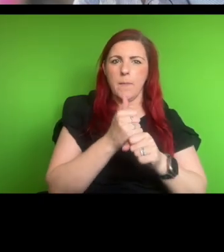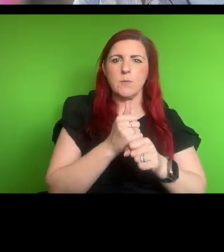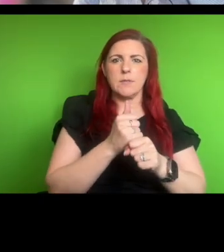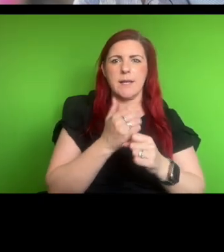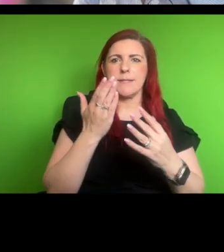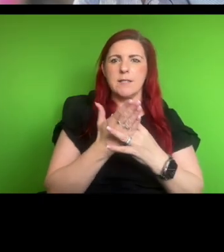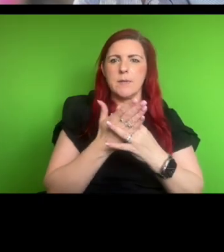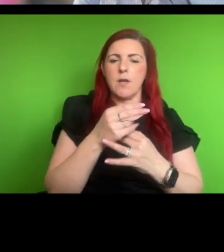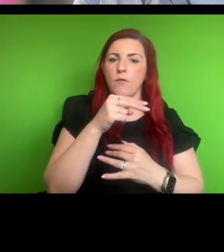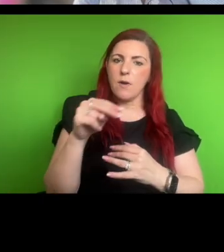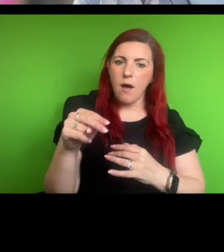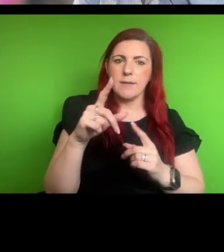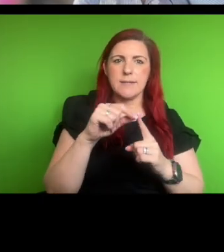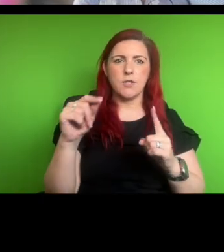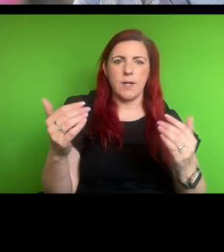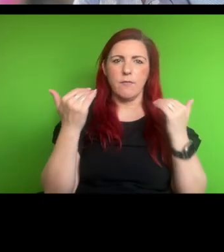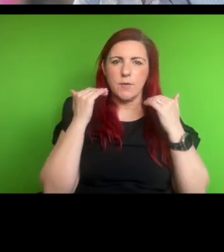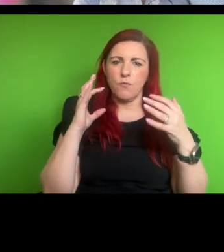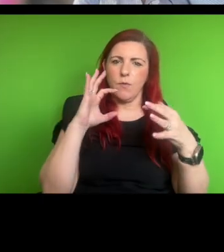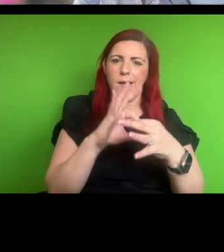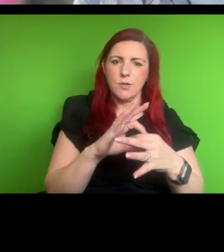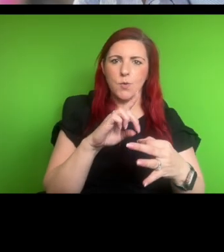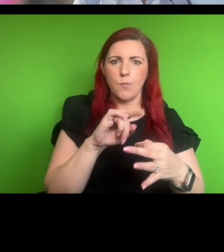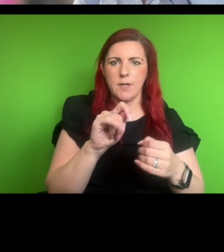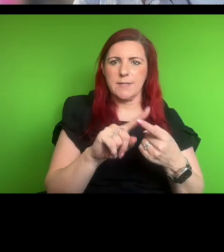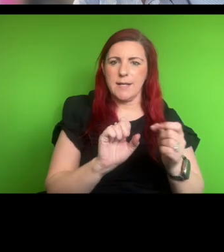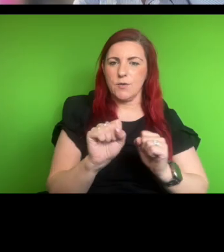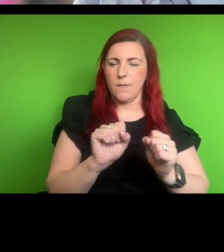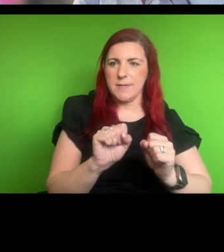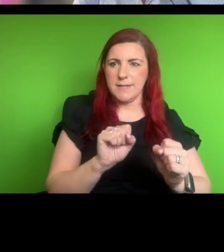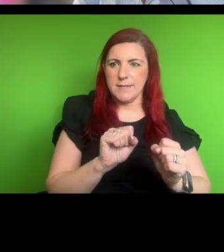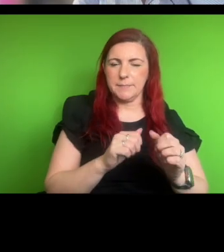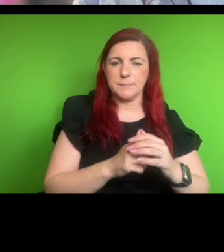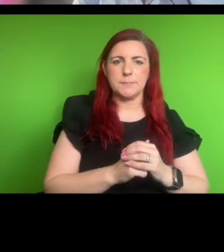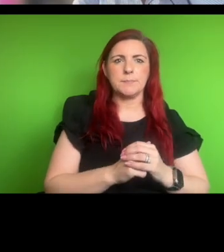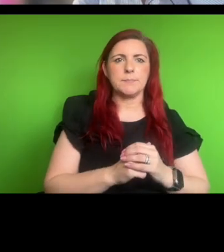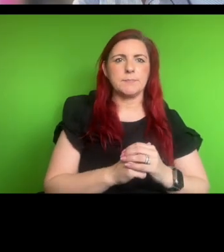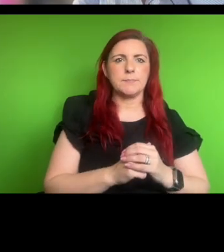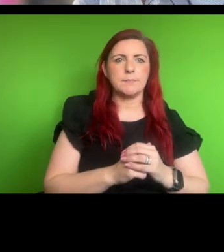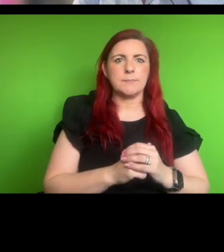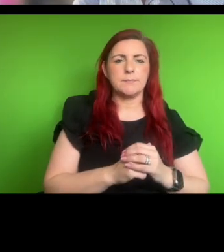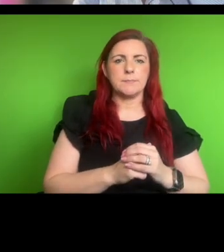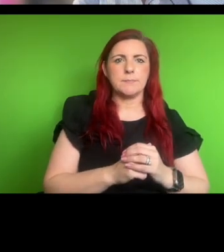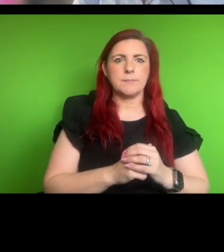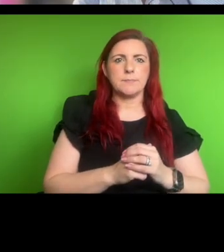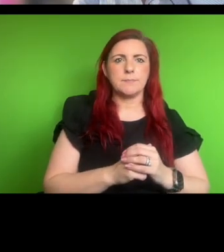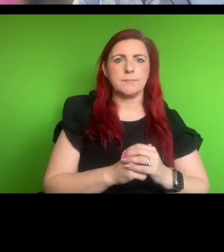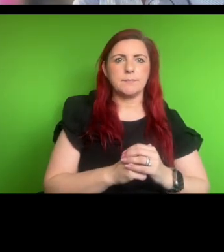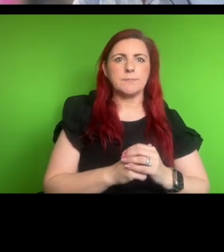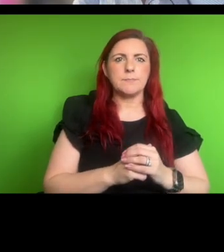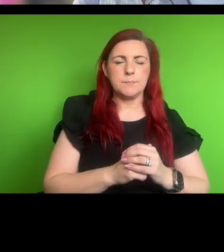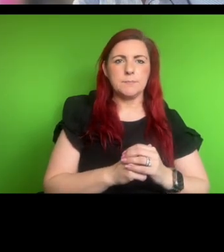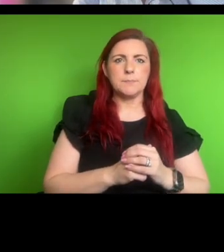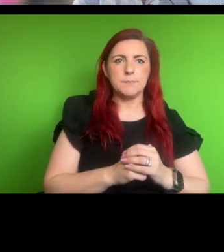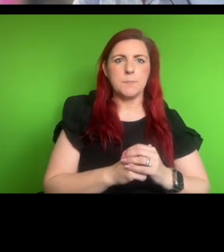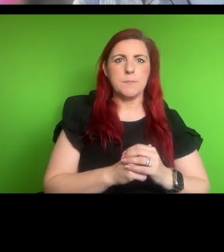related to products and services. Next slide, please. So, as